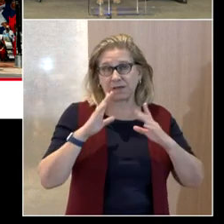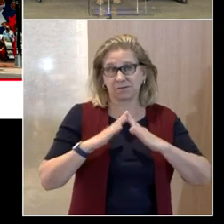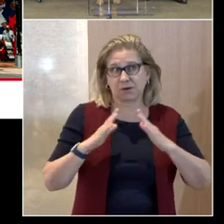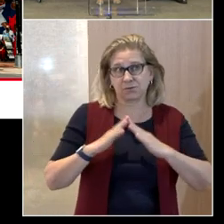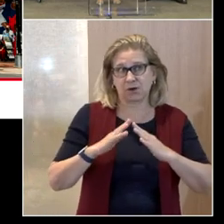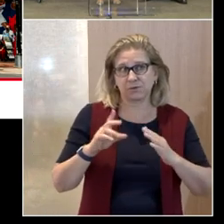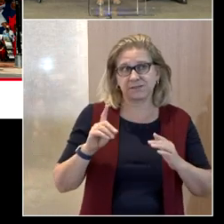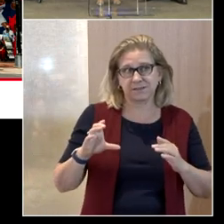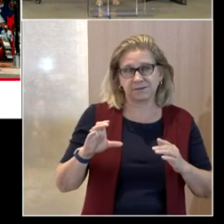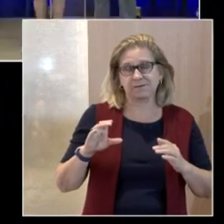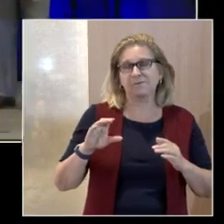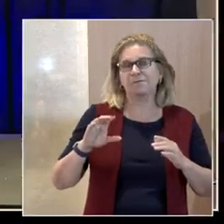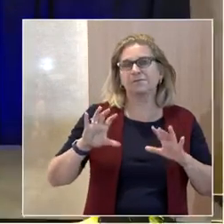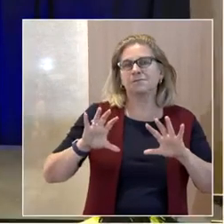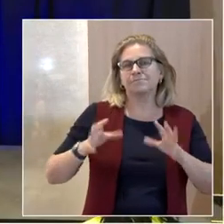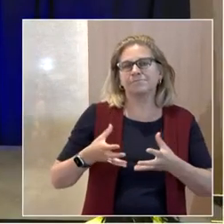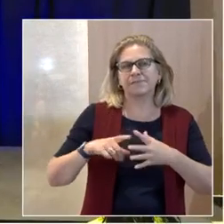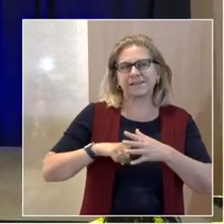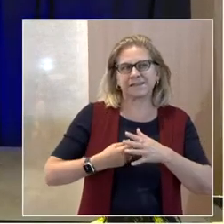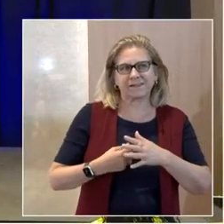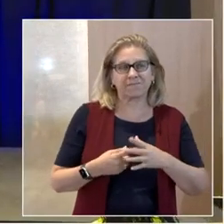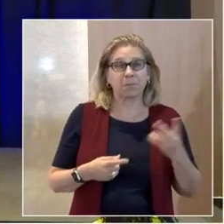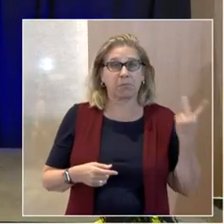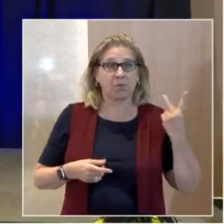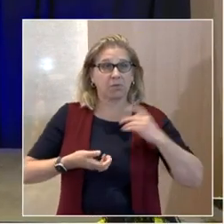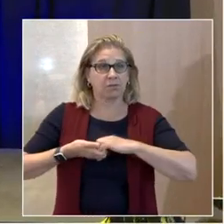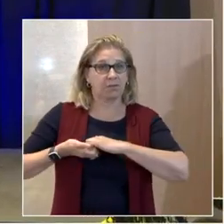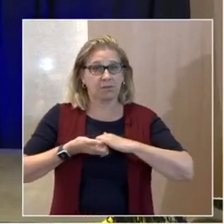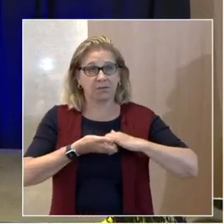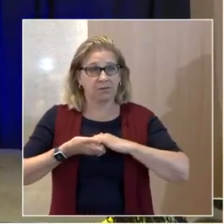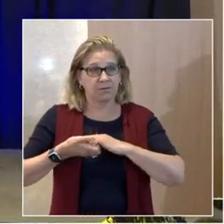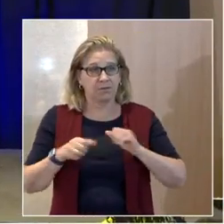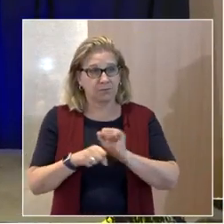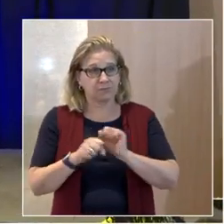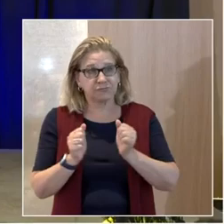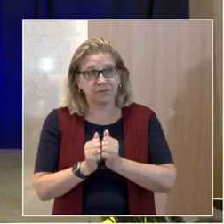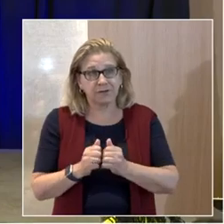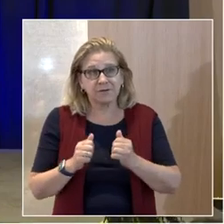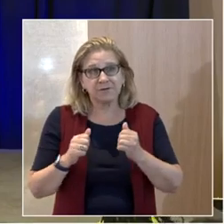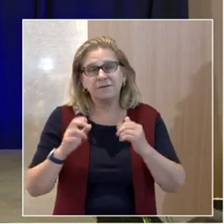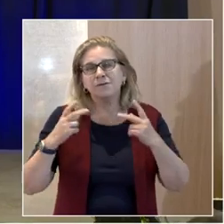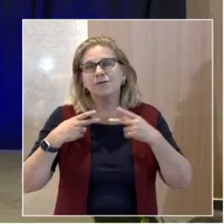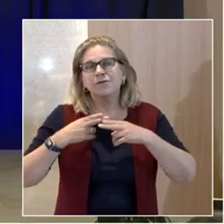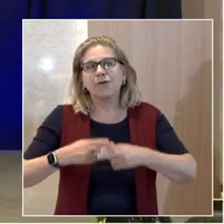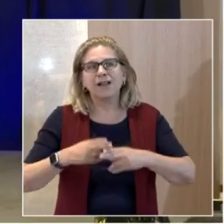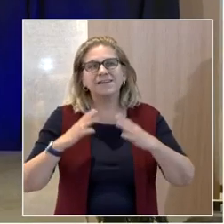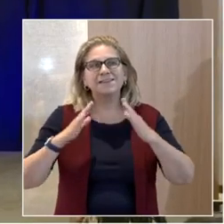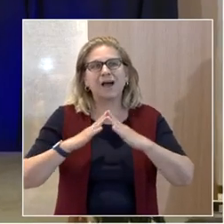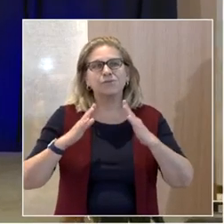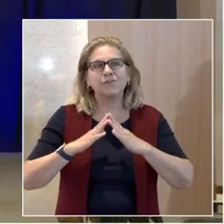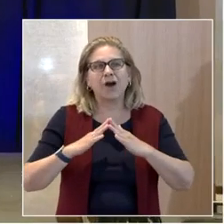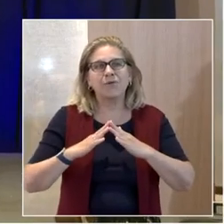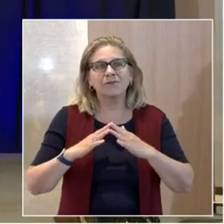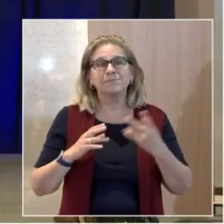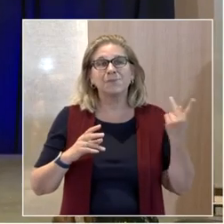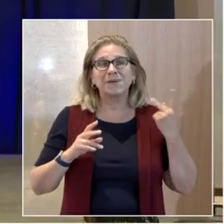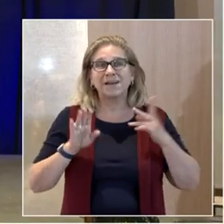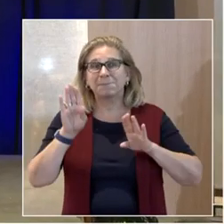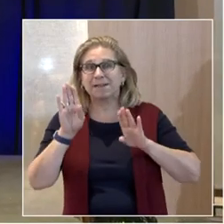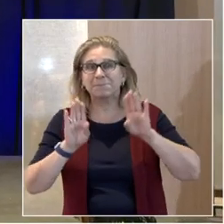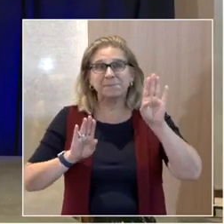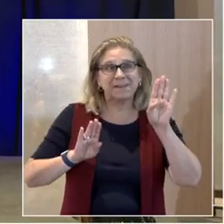bids encompass what most people think of as the downtown. Both bids have been serving the District of Columbia